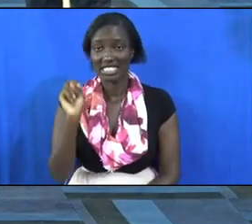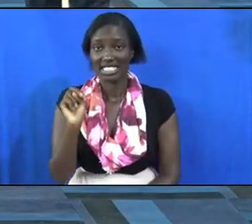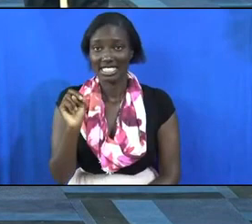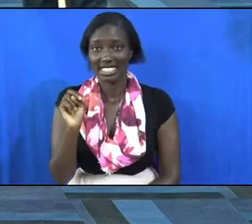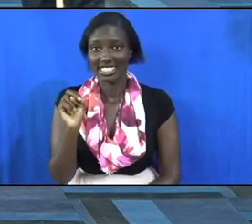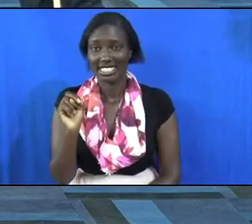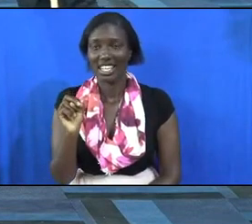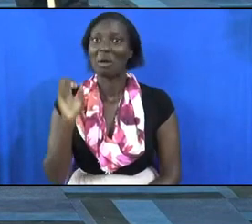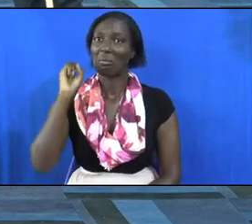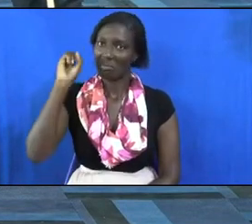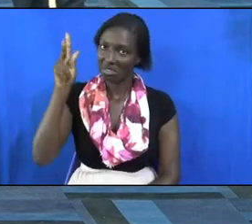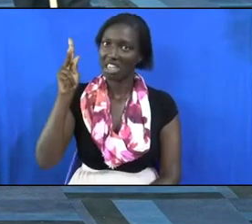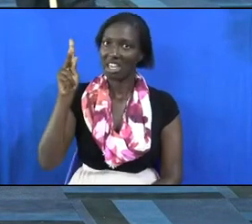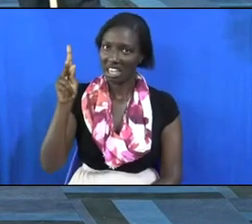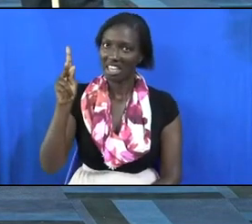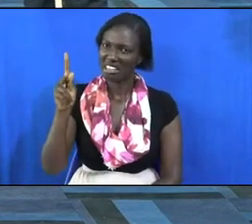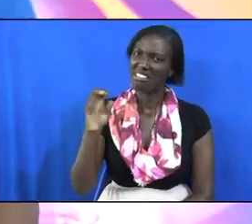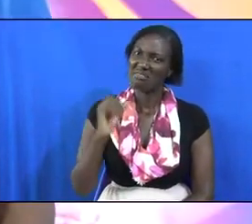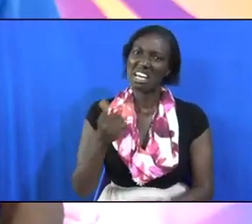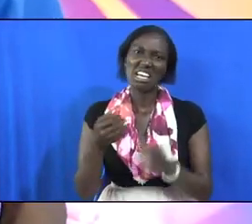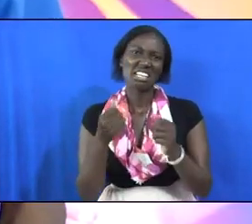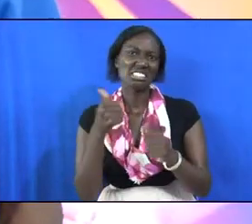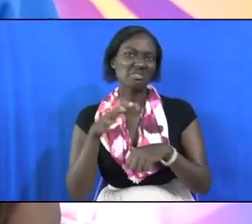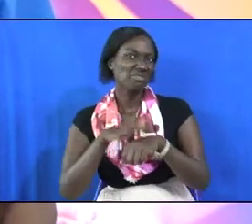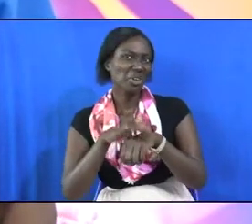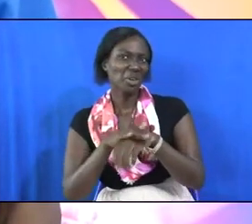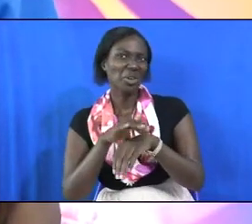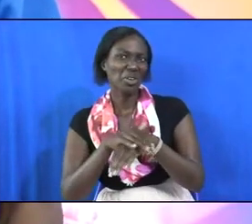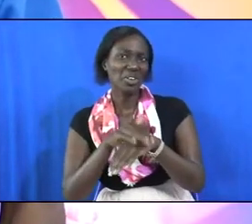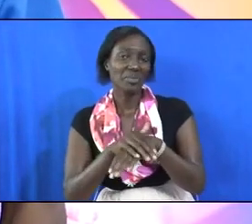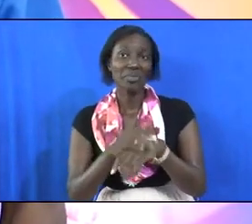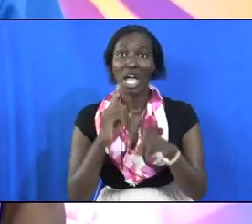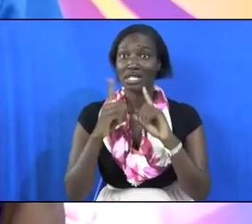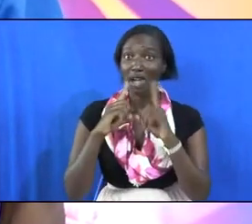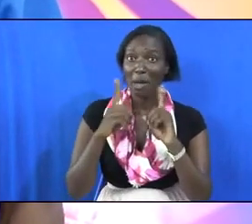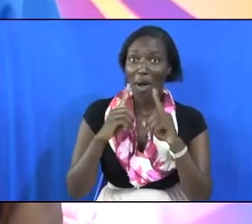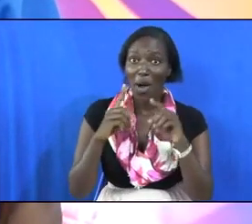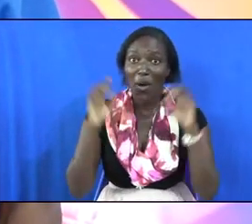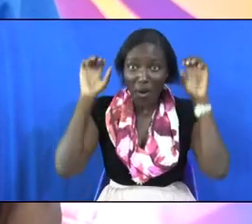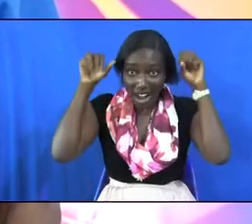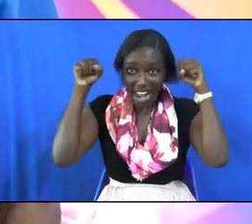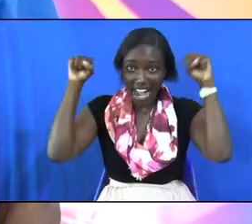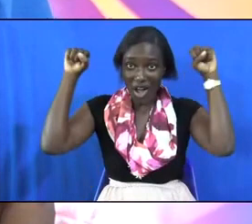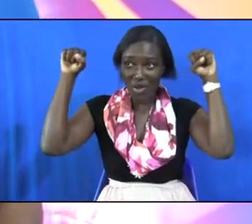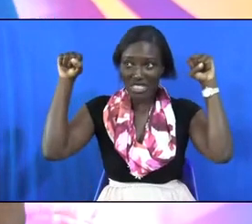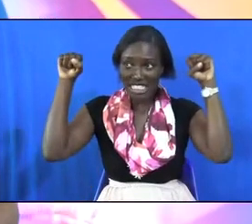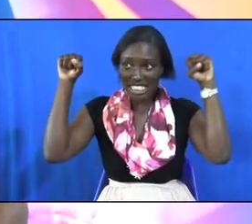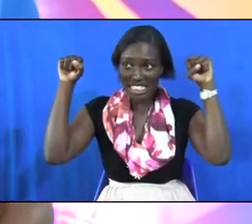dogs. Okay, that sounds good. And let's talk about cows now.